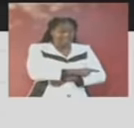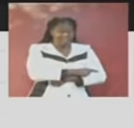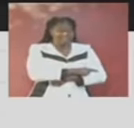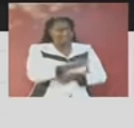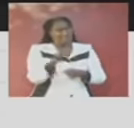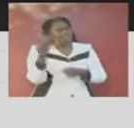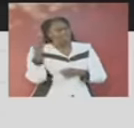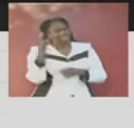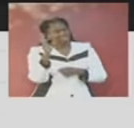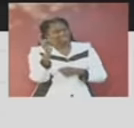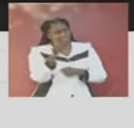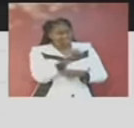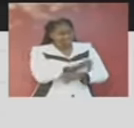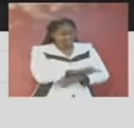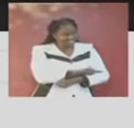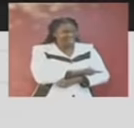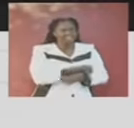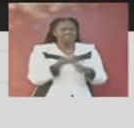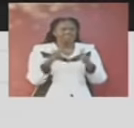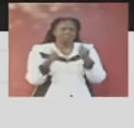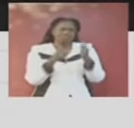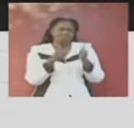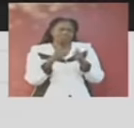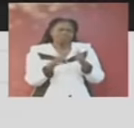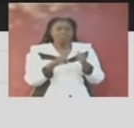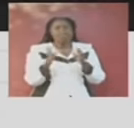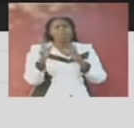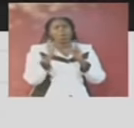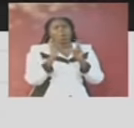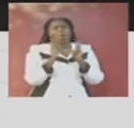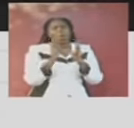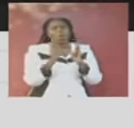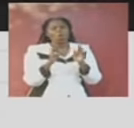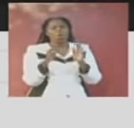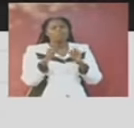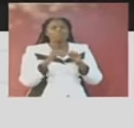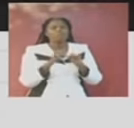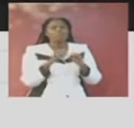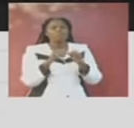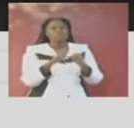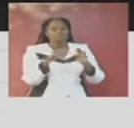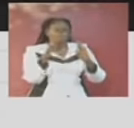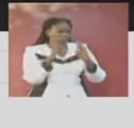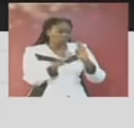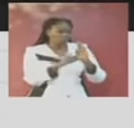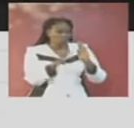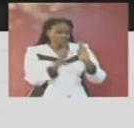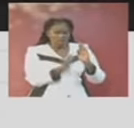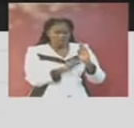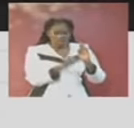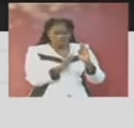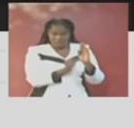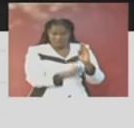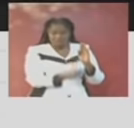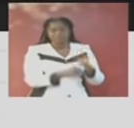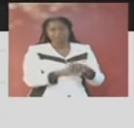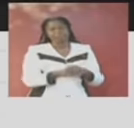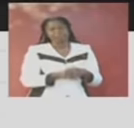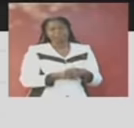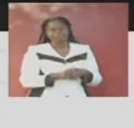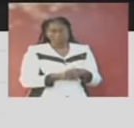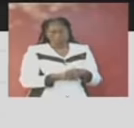we are hoping that we see a continued decrease, in spite of the fact that we have noted we have increased the amount of